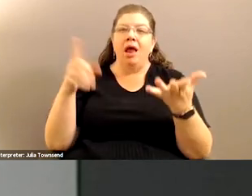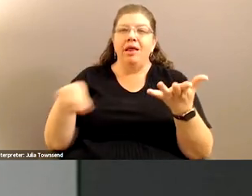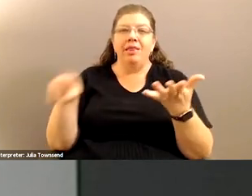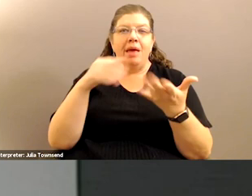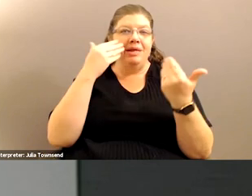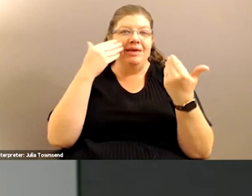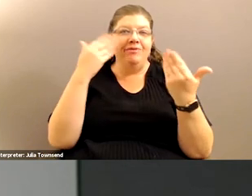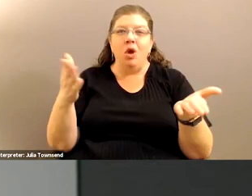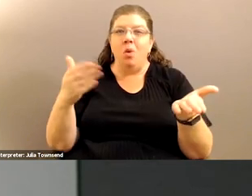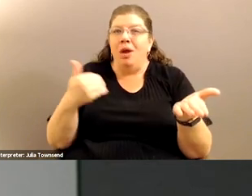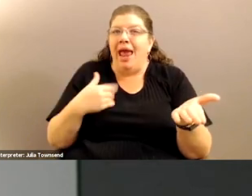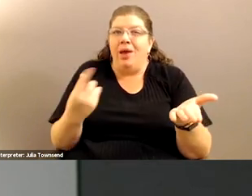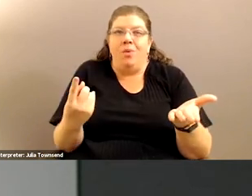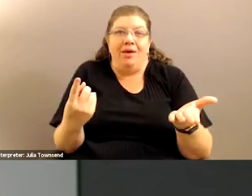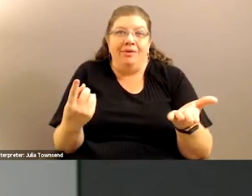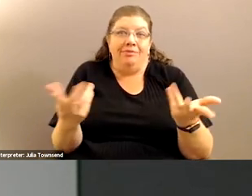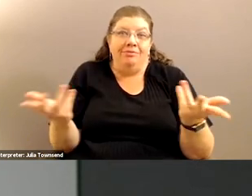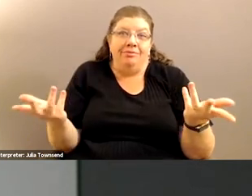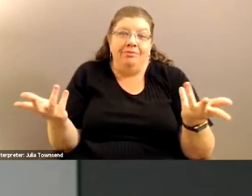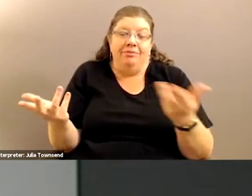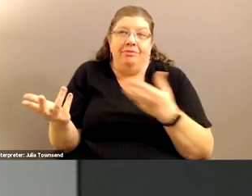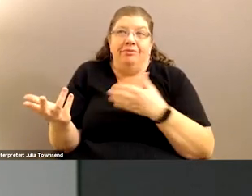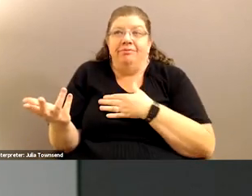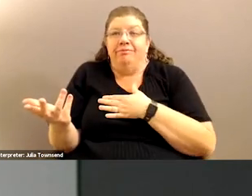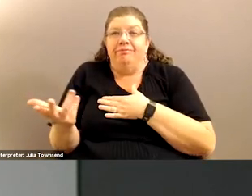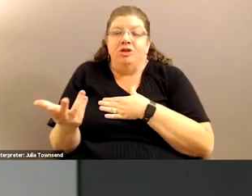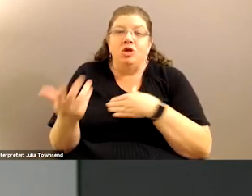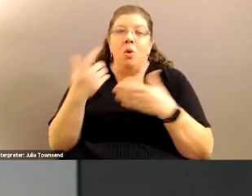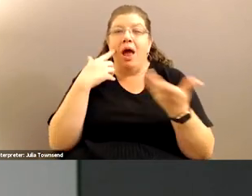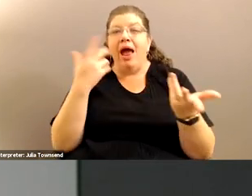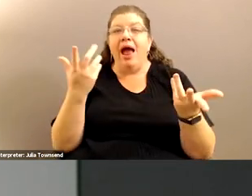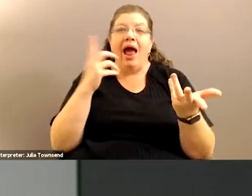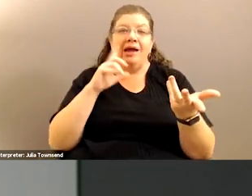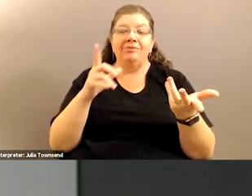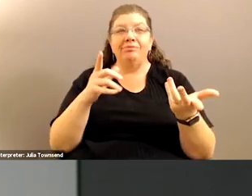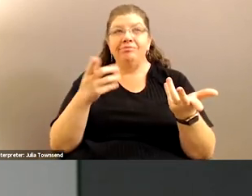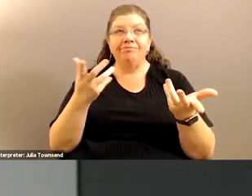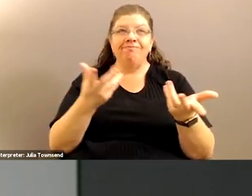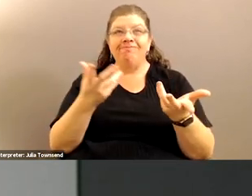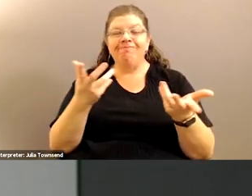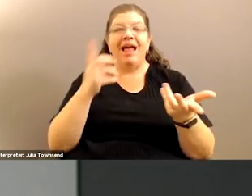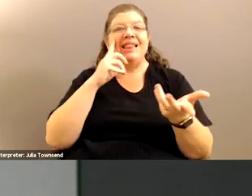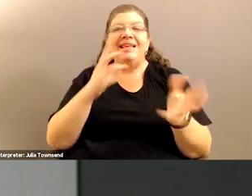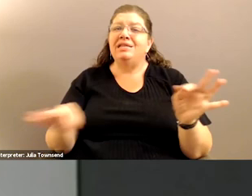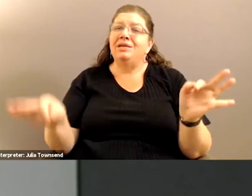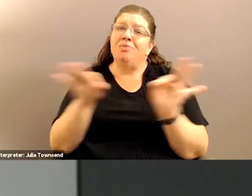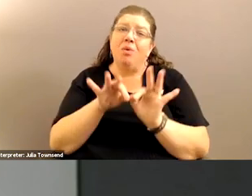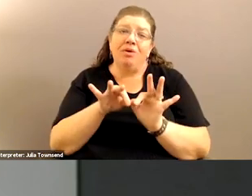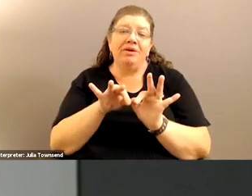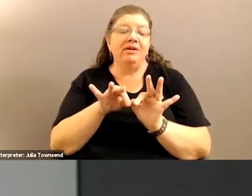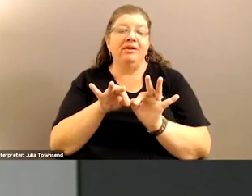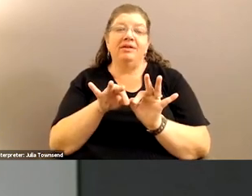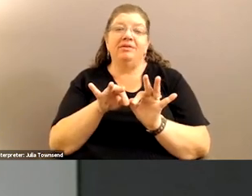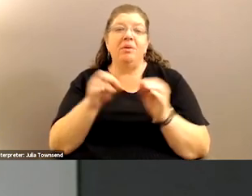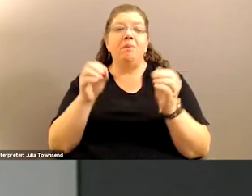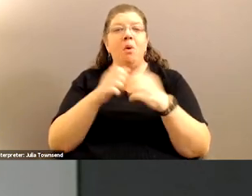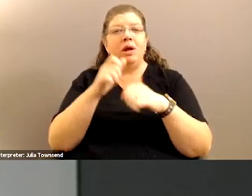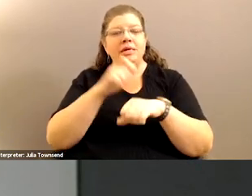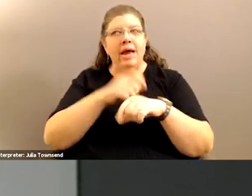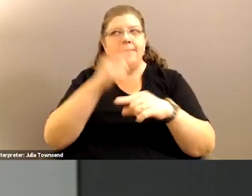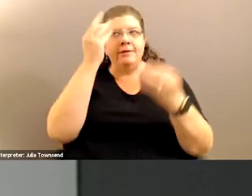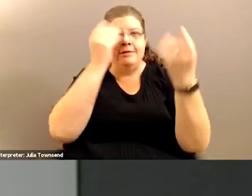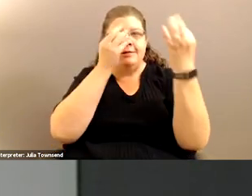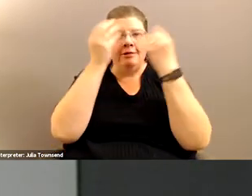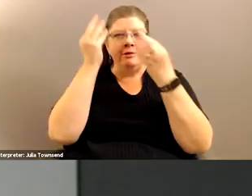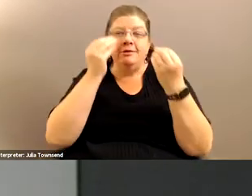even know we had one so i i do think it's important to spend more time considering